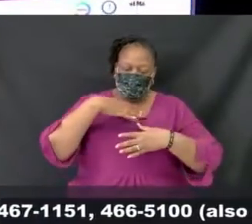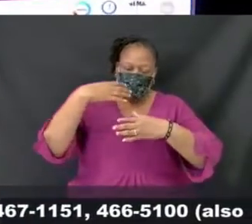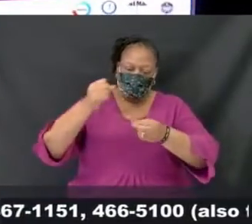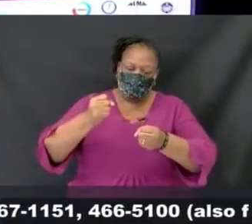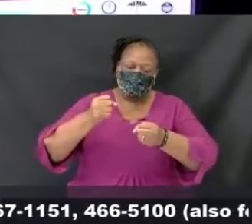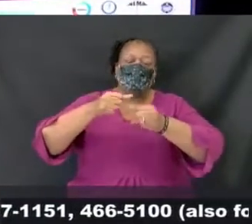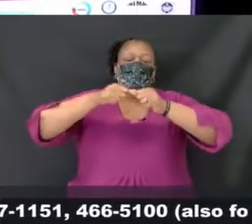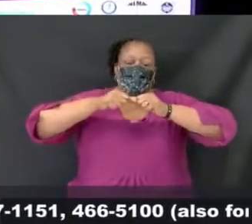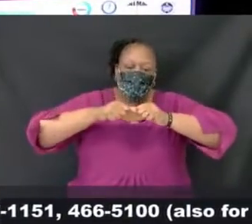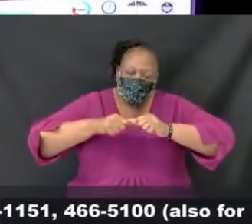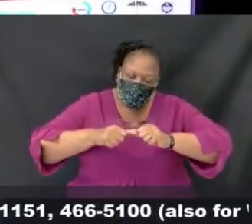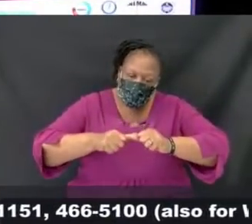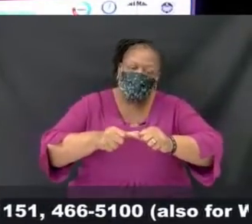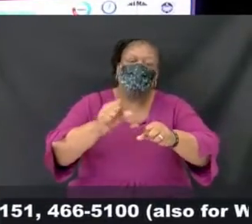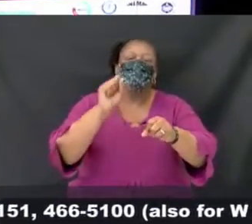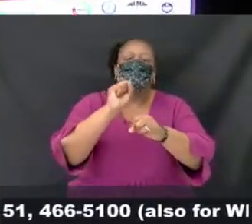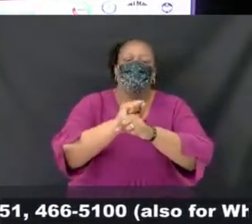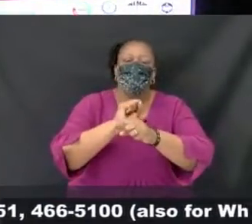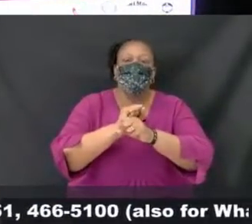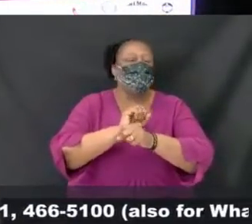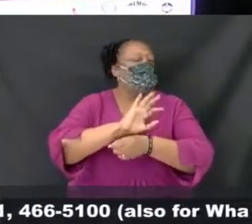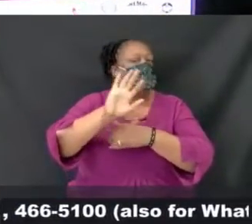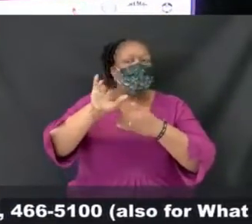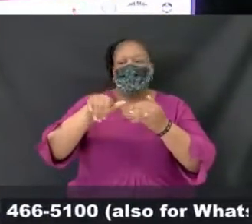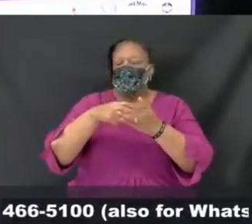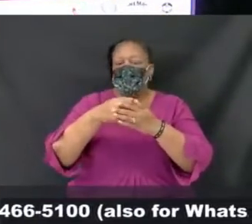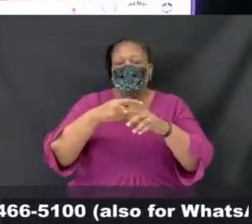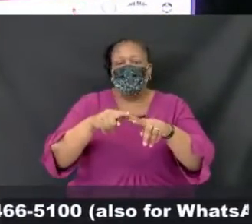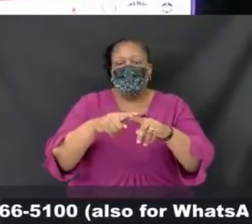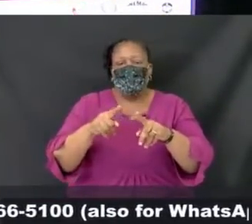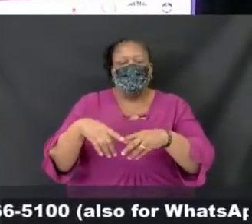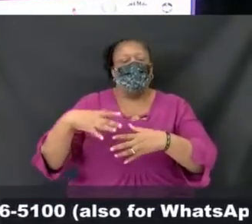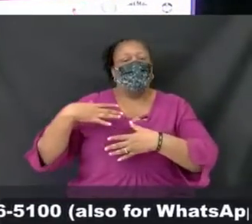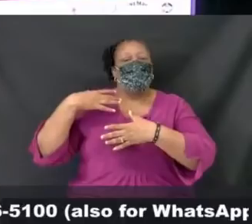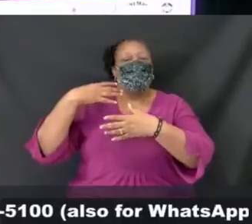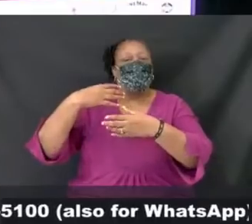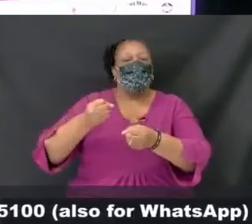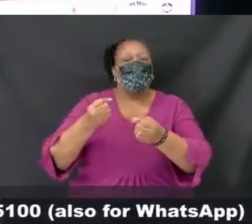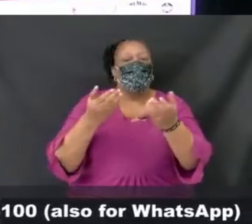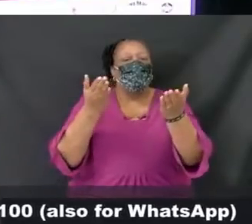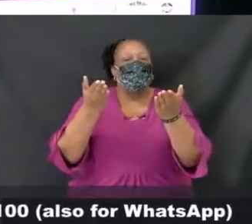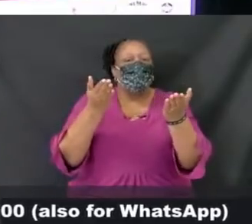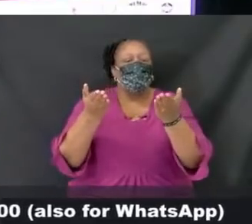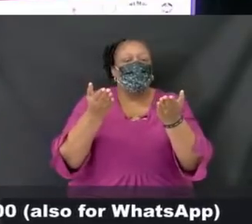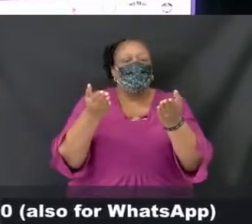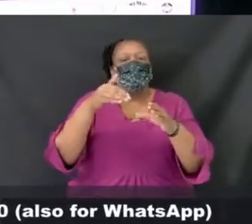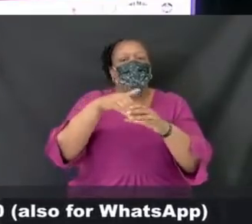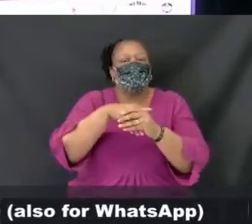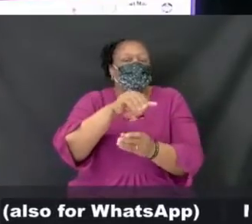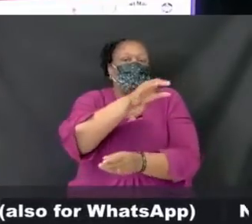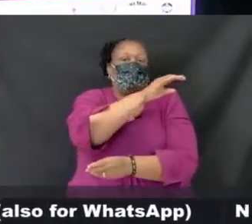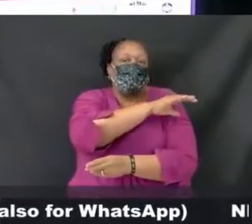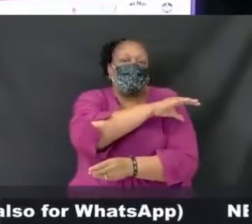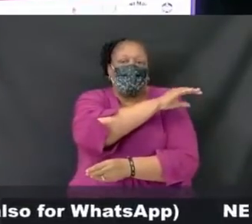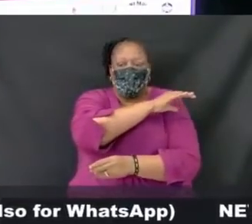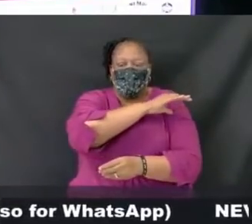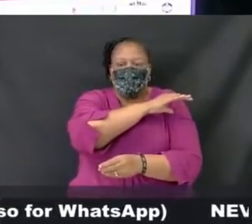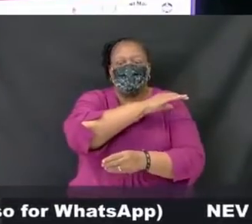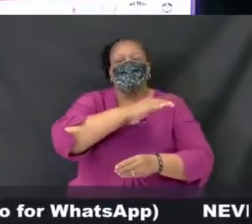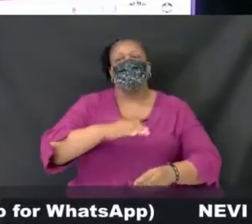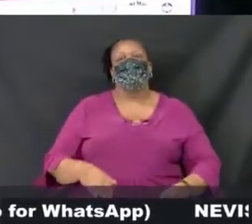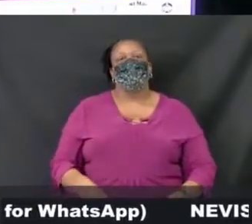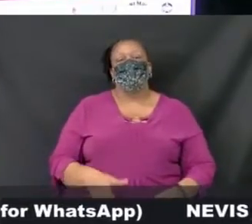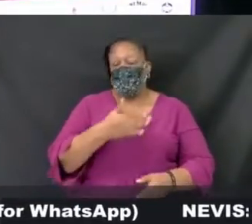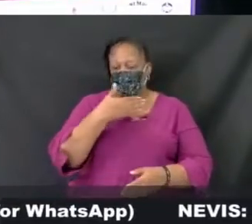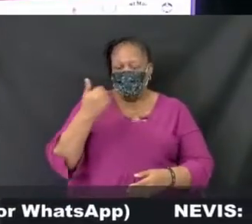of providing the regular health services. So regular health services in our health centers, and in terms of